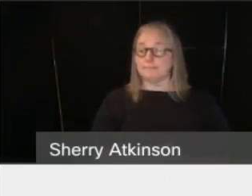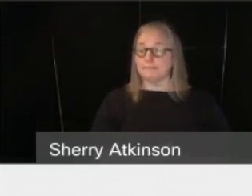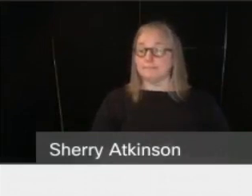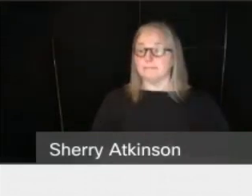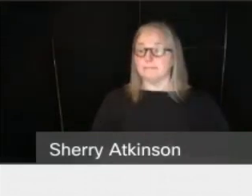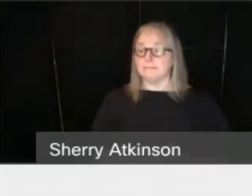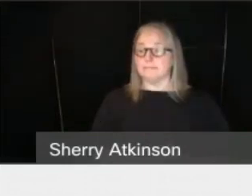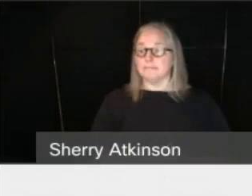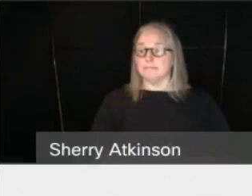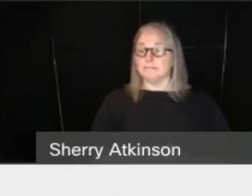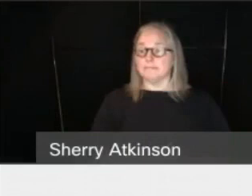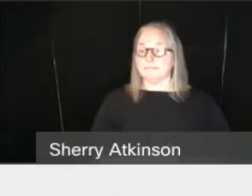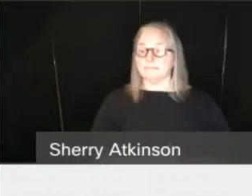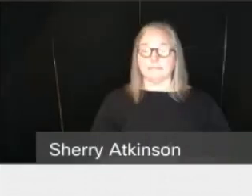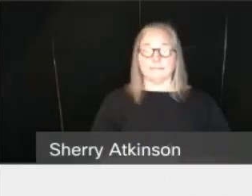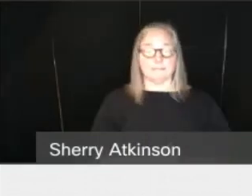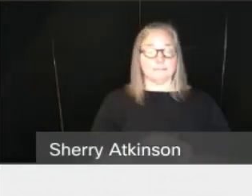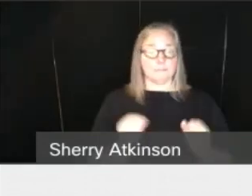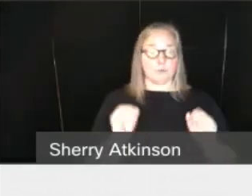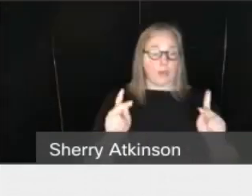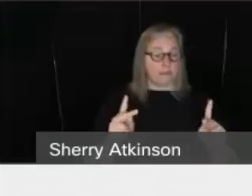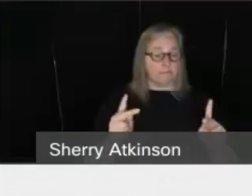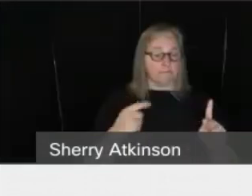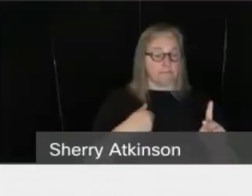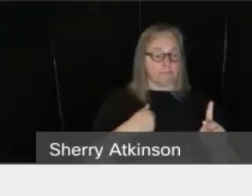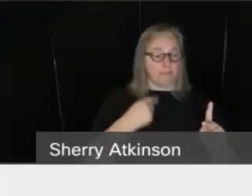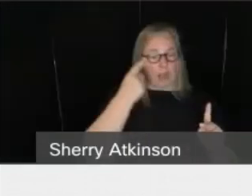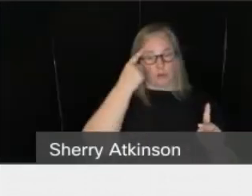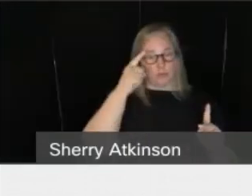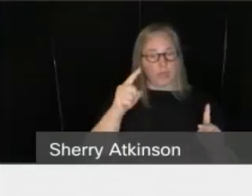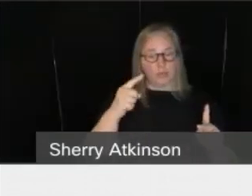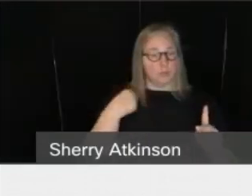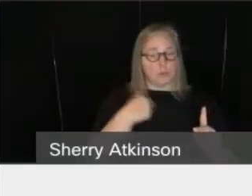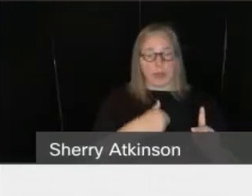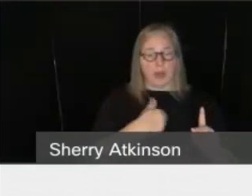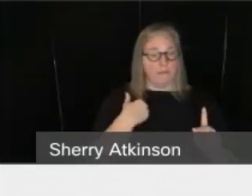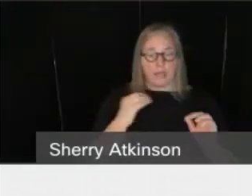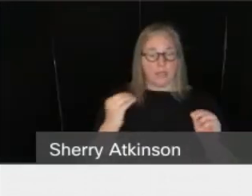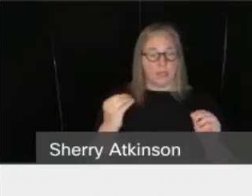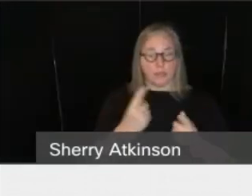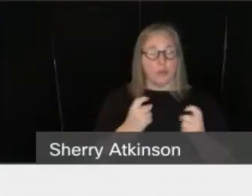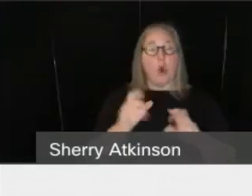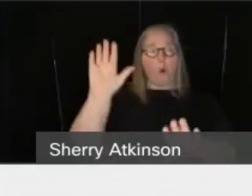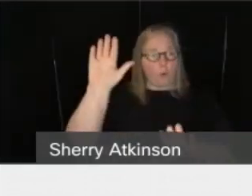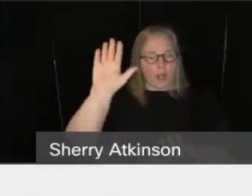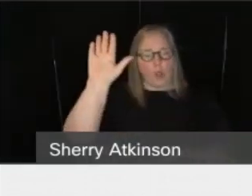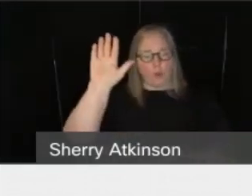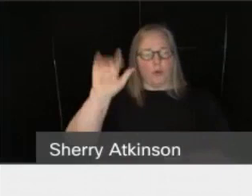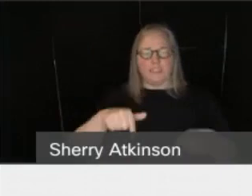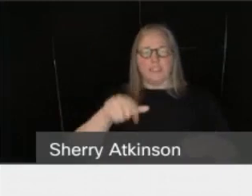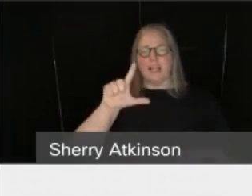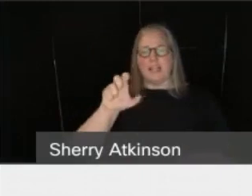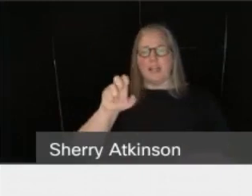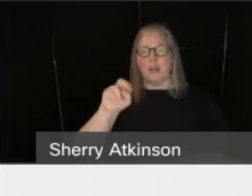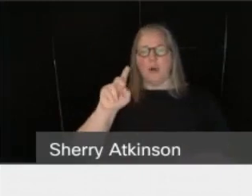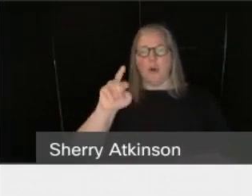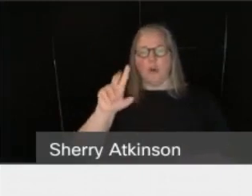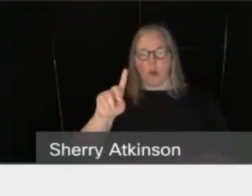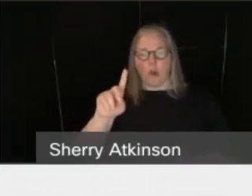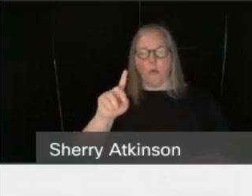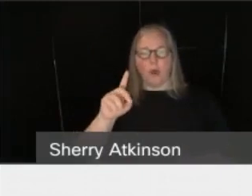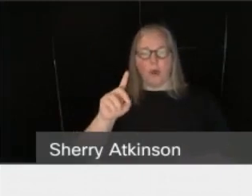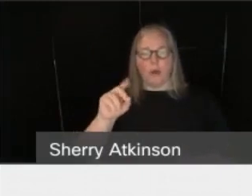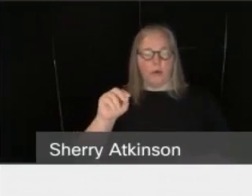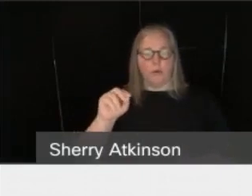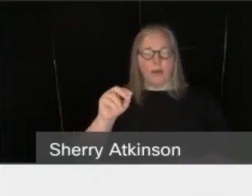Okay, I don't think we have any questions. I had one question. Thanks. Hello, Oh, okay. this is Leonardo. Great. I'm sorry, I took me a second to find the